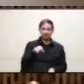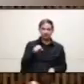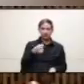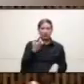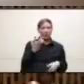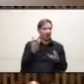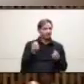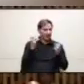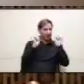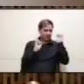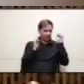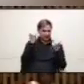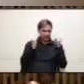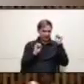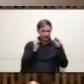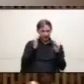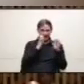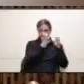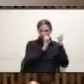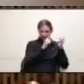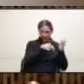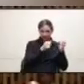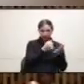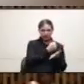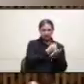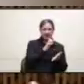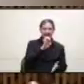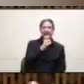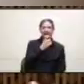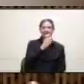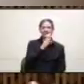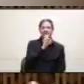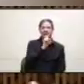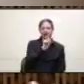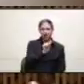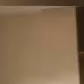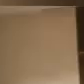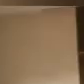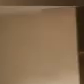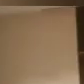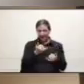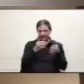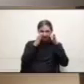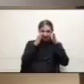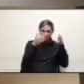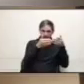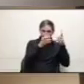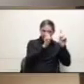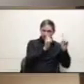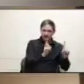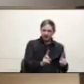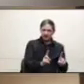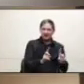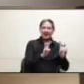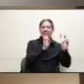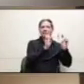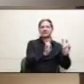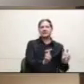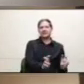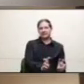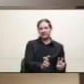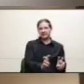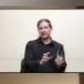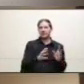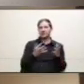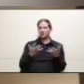engineers who are registered with EXA, but in the main, they are specializing with electricity.